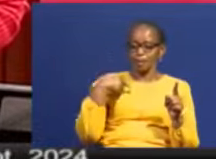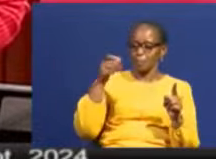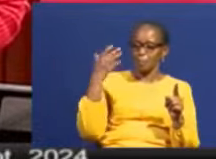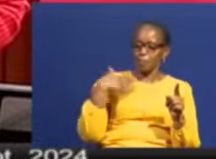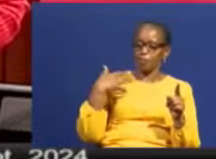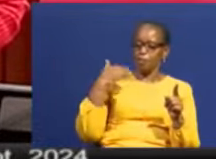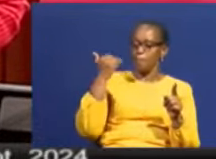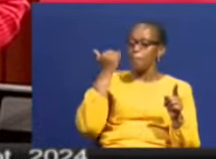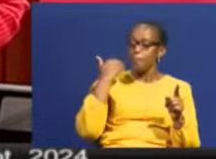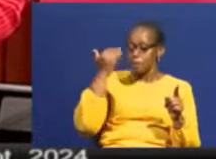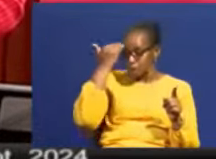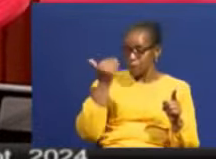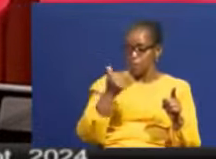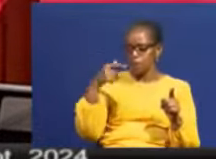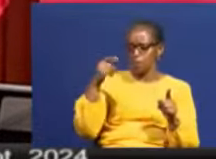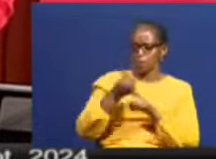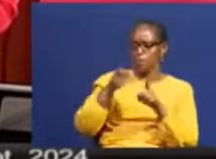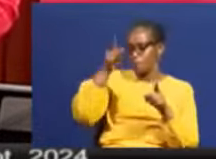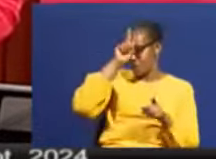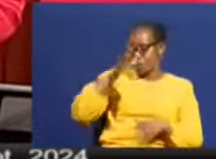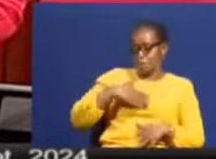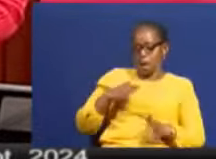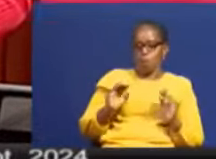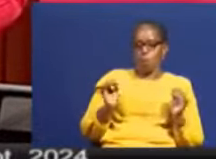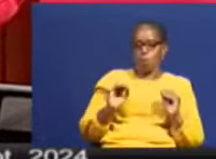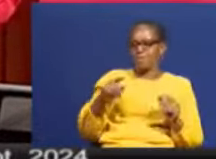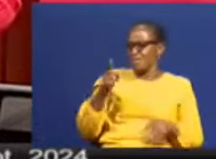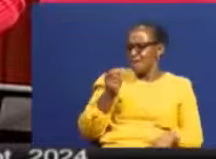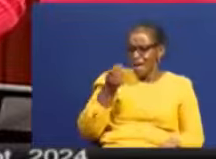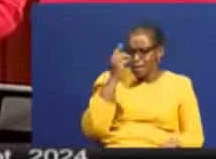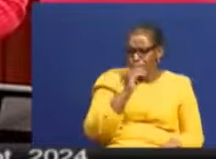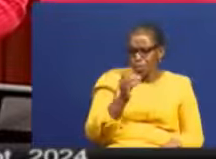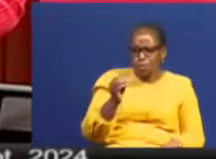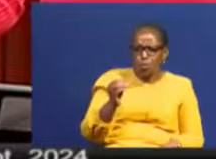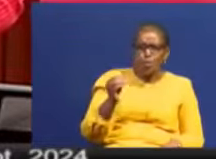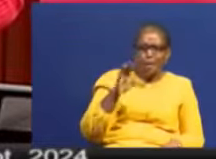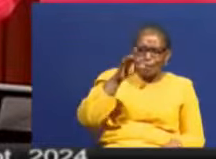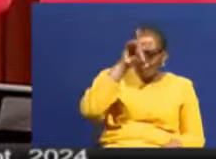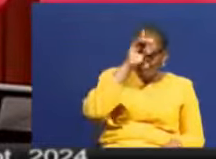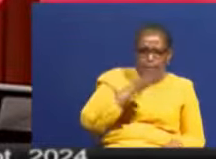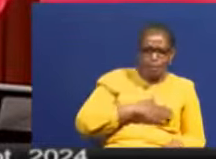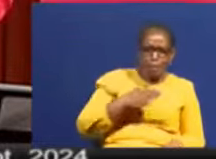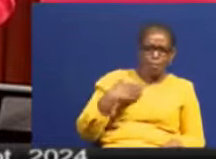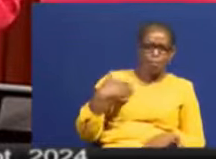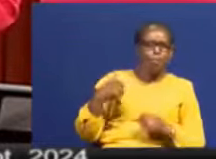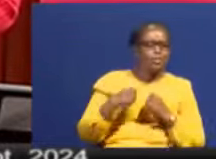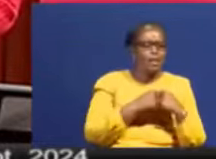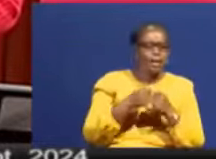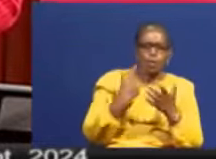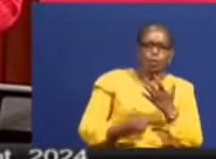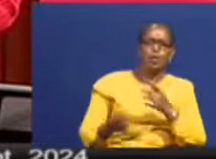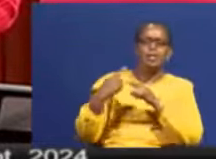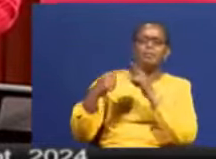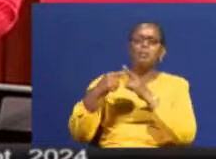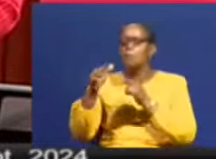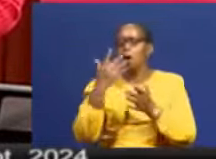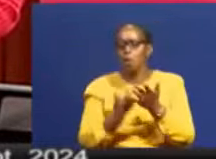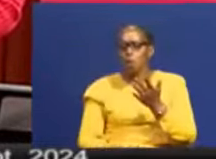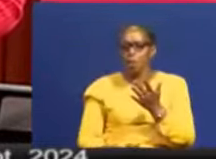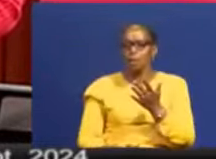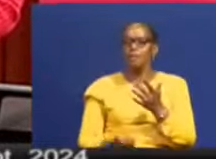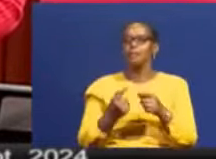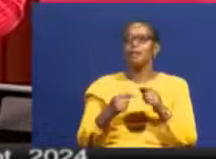in Rusinga Island. He does not know what people go through. That is a very good concept, that